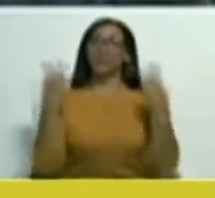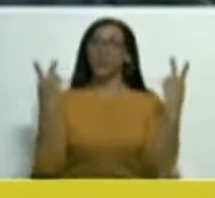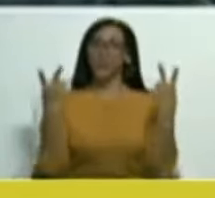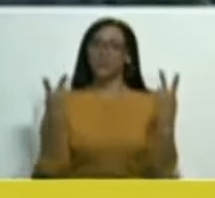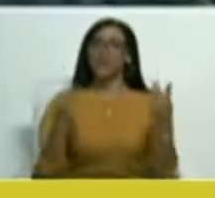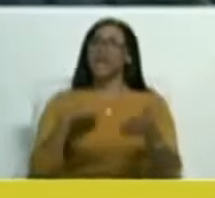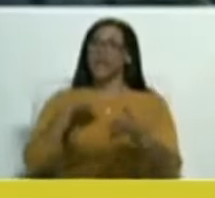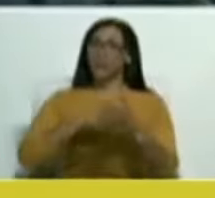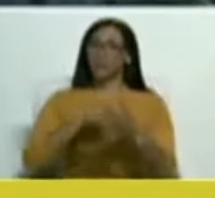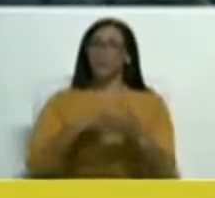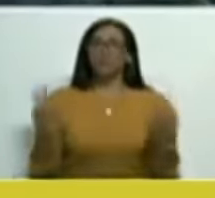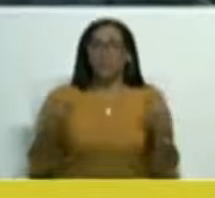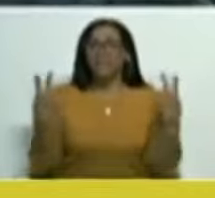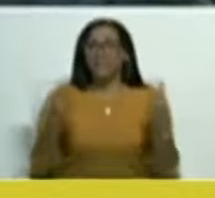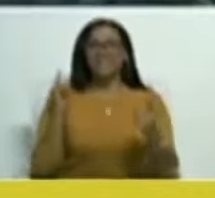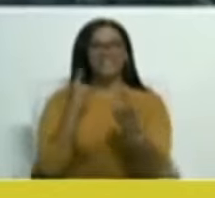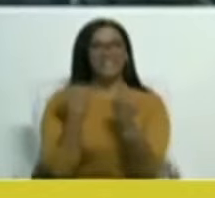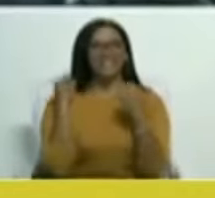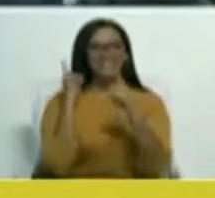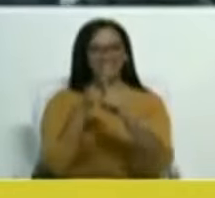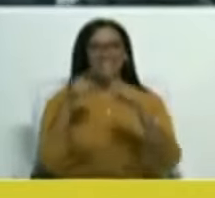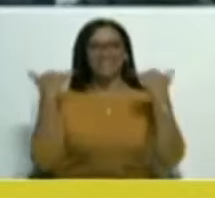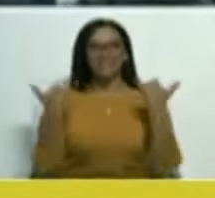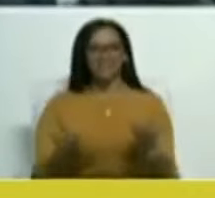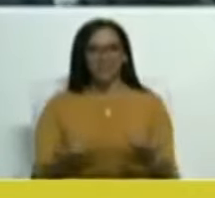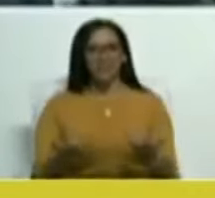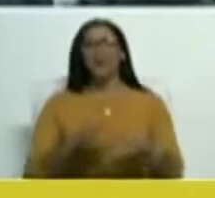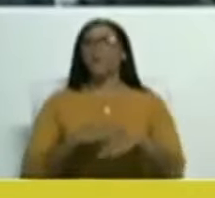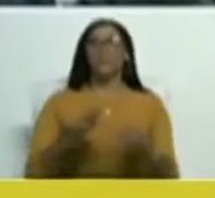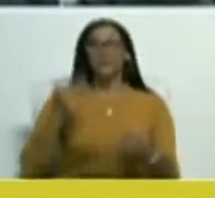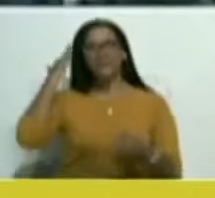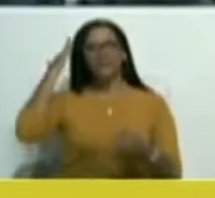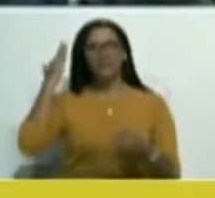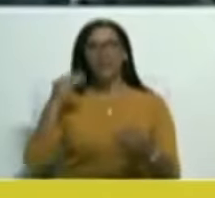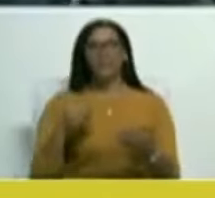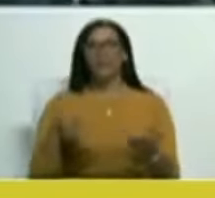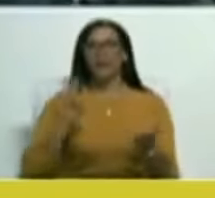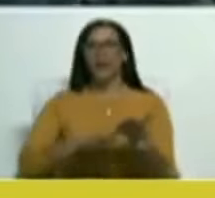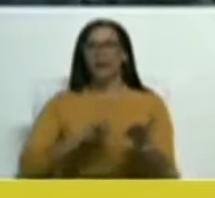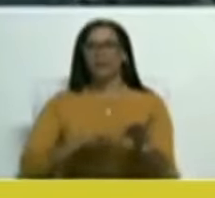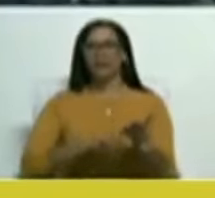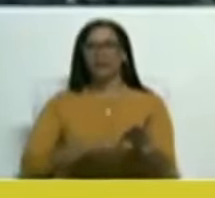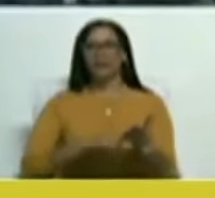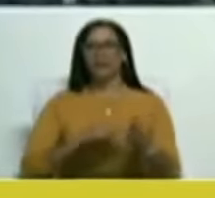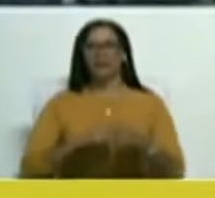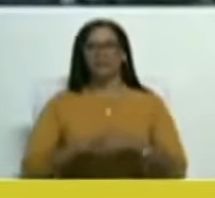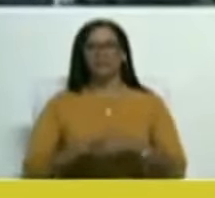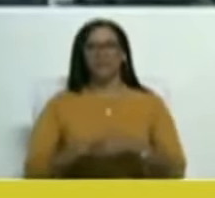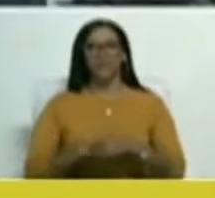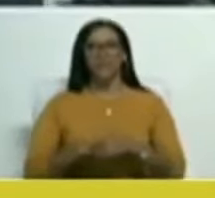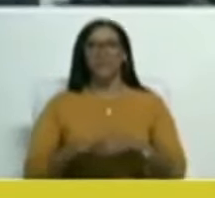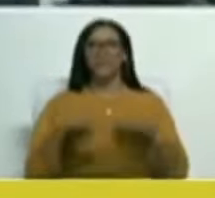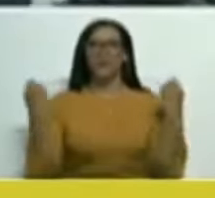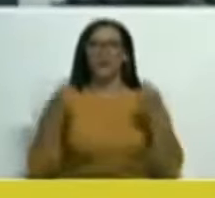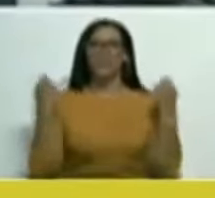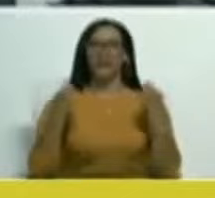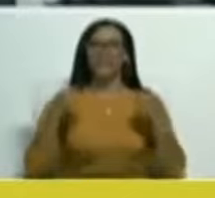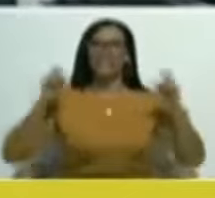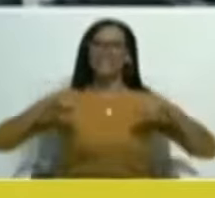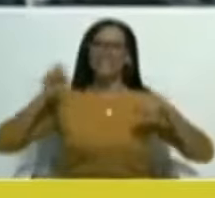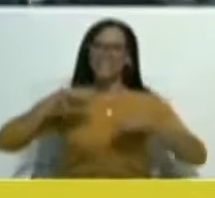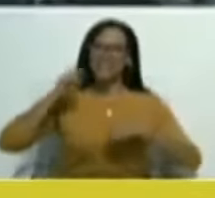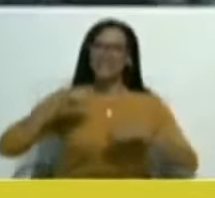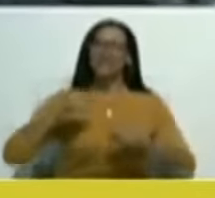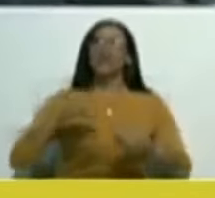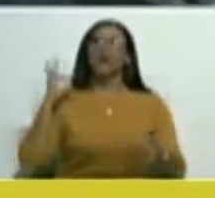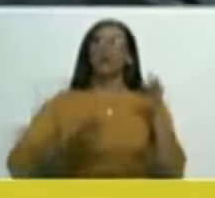and victory united as usual, in battles that are already won, to